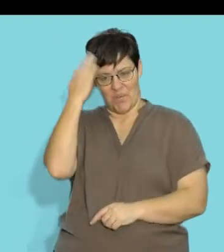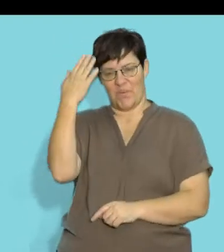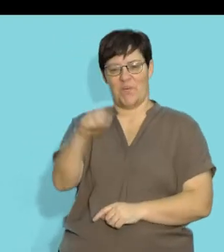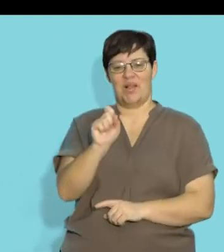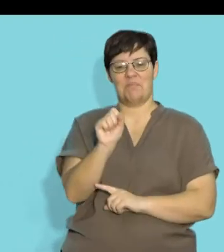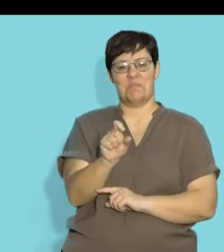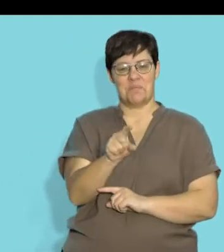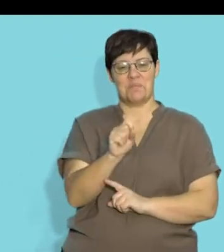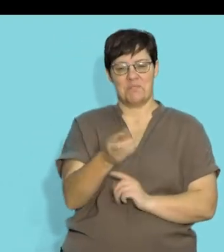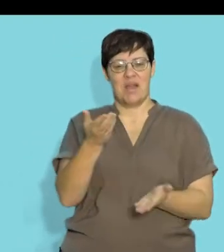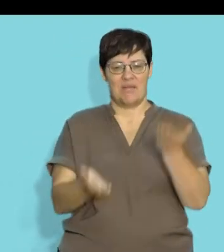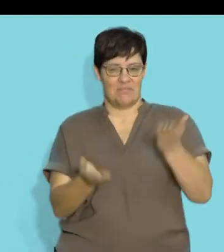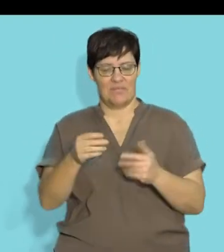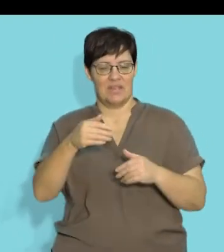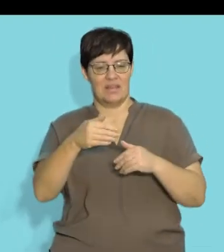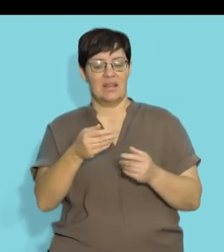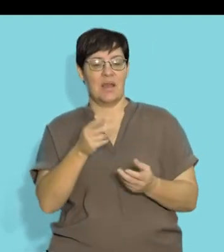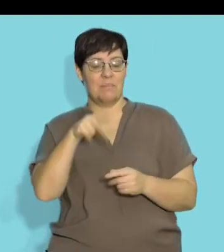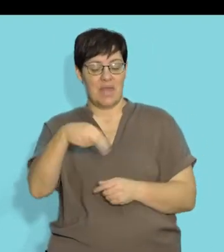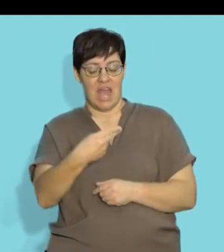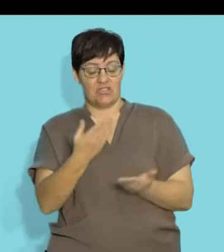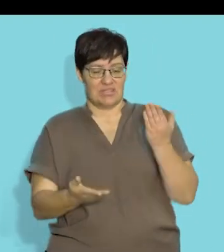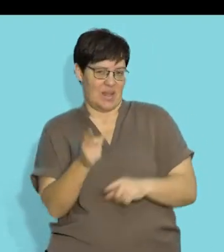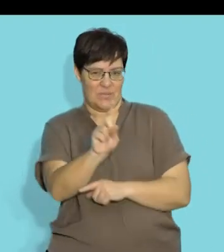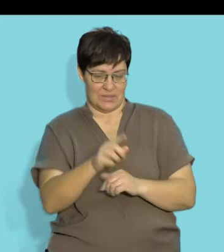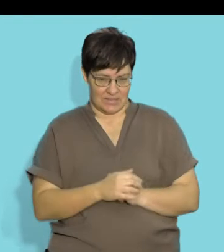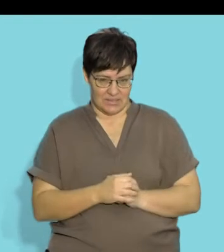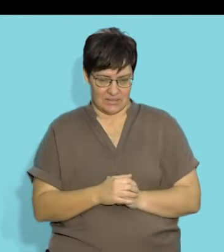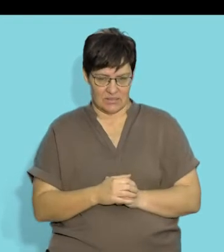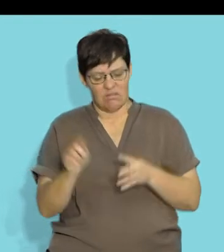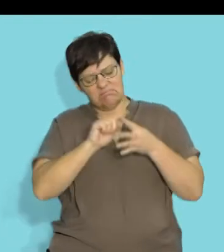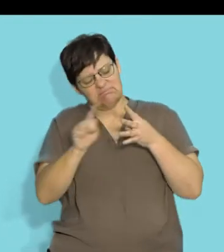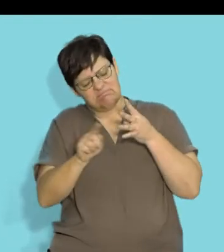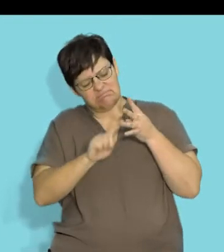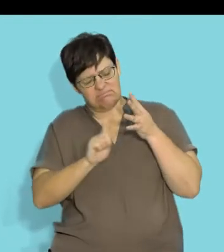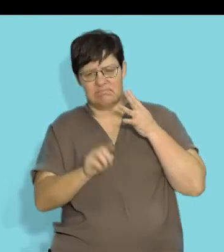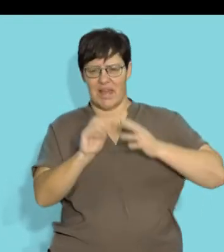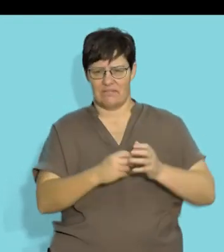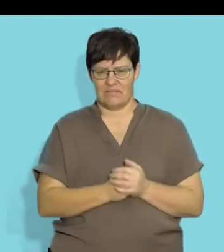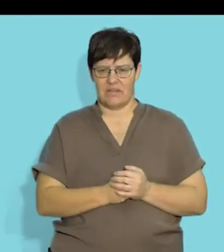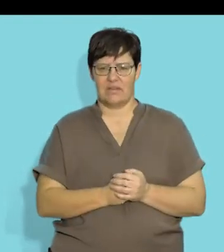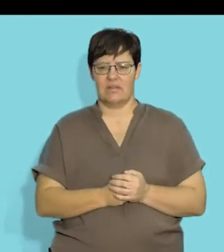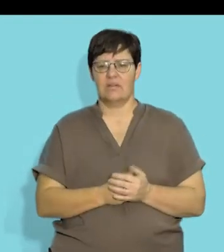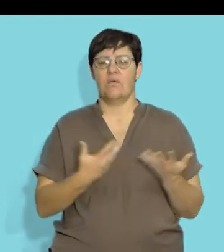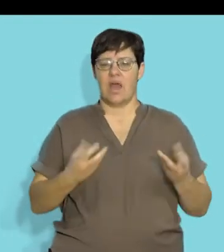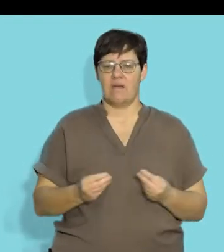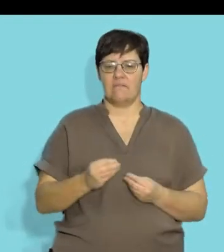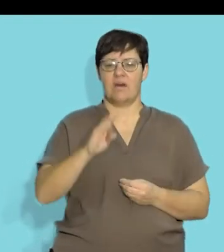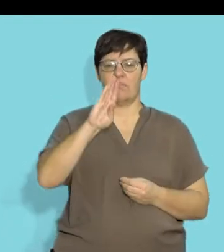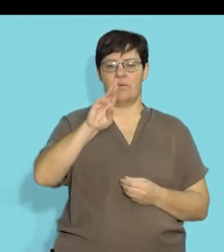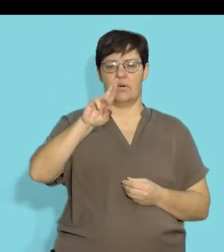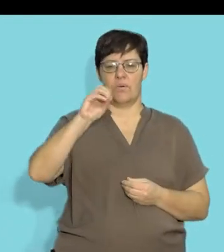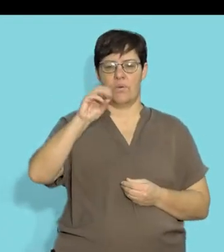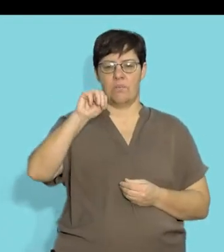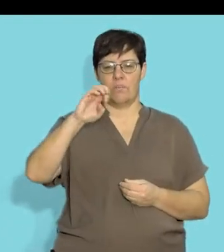important in as far as the use of indicators in acid-base reactions. Okay, so there are different types of them. Okay, we've got bromothiamine